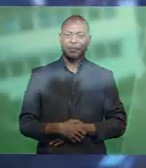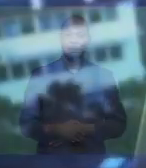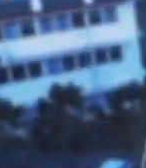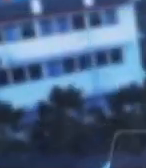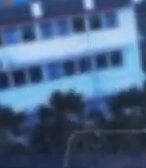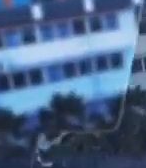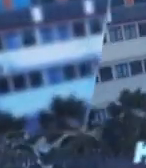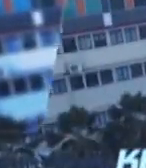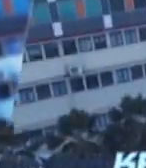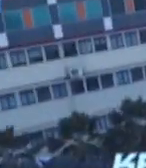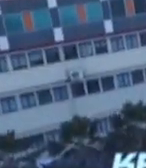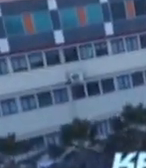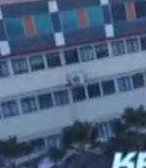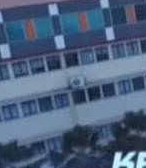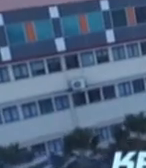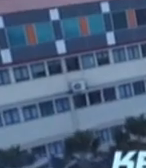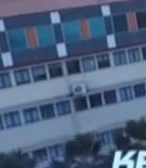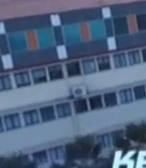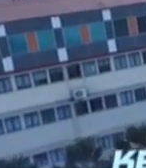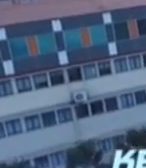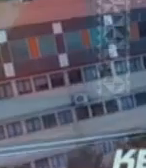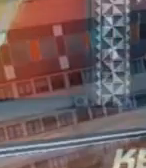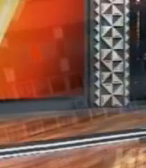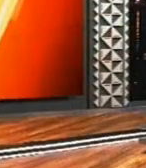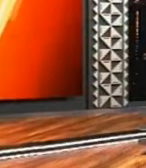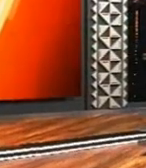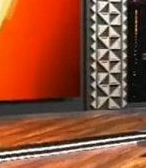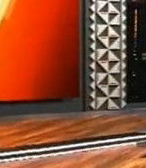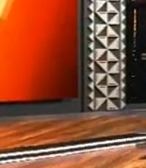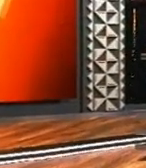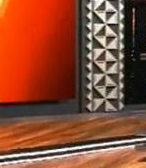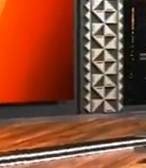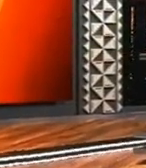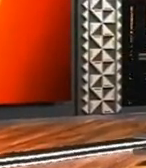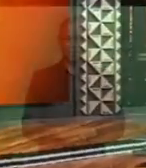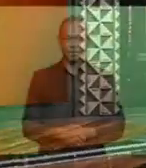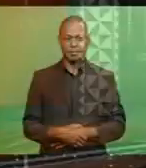From the studios of FBC Suva, Atera Lendua.